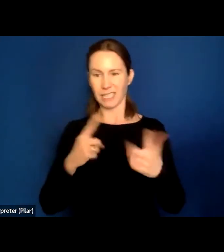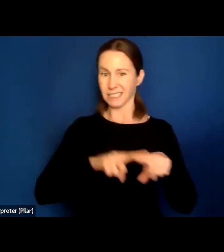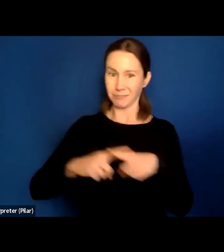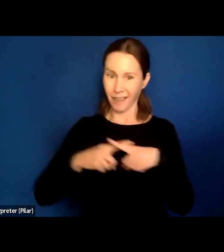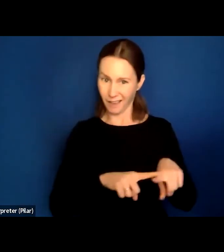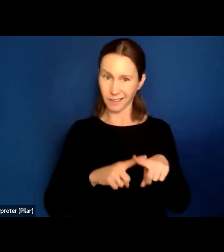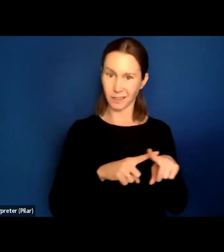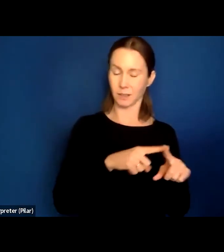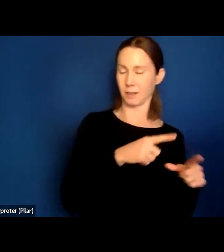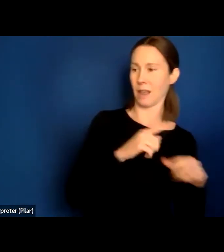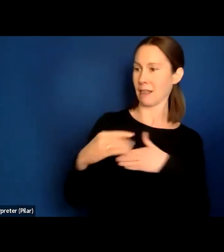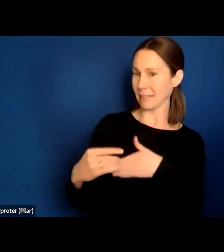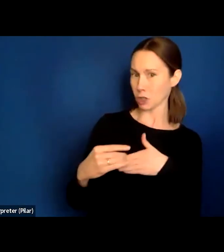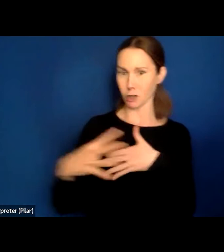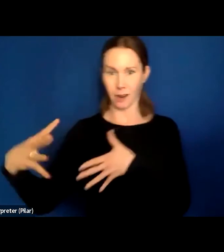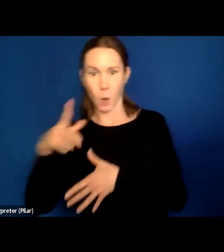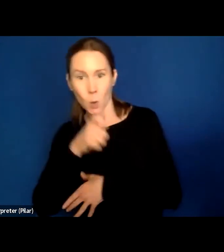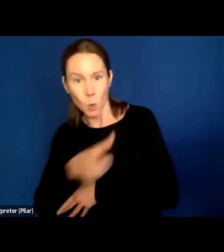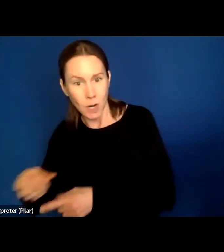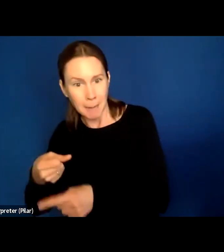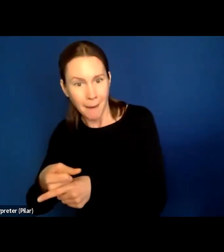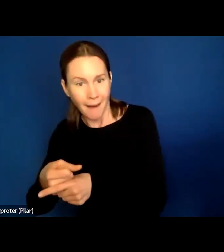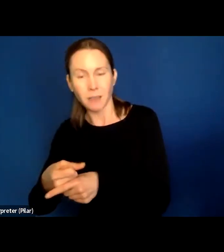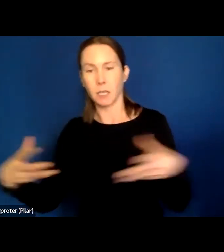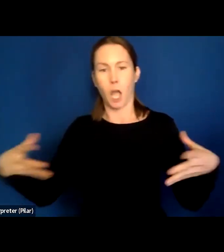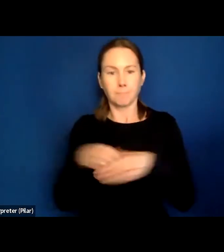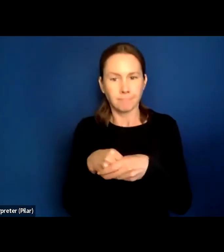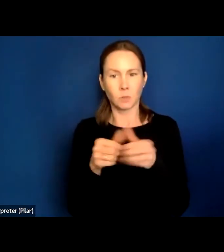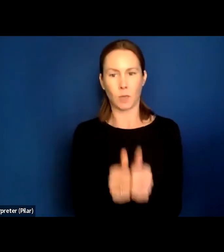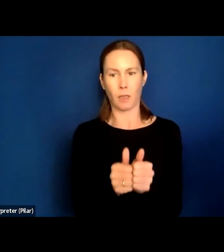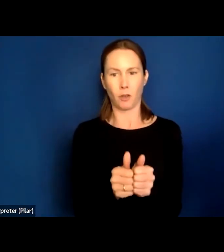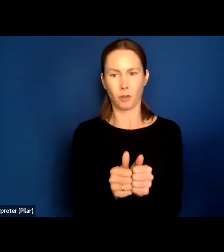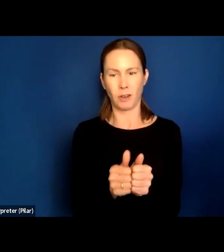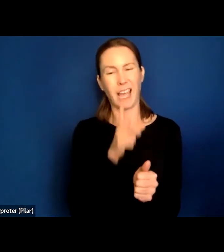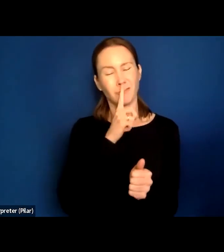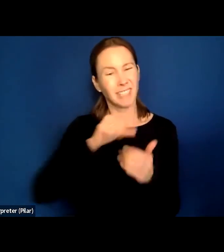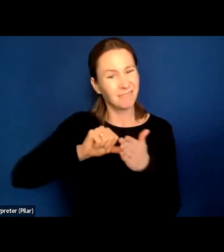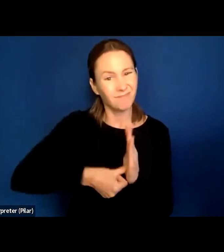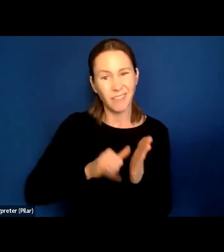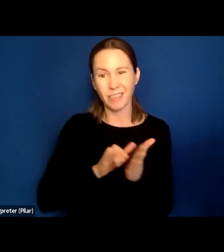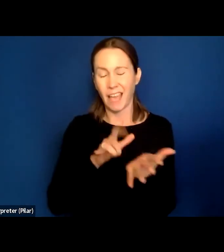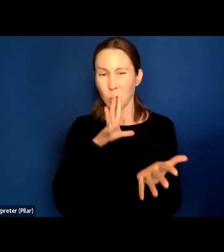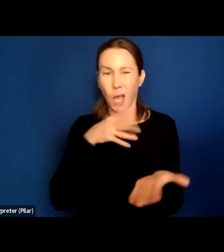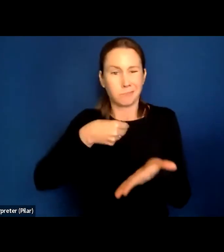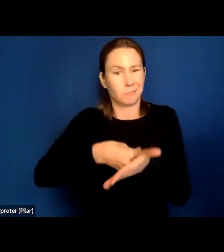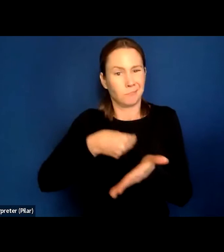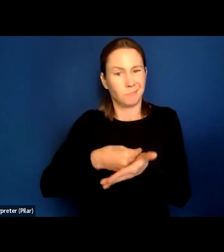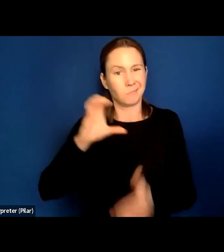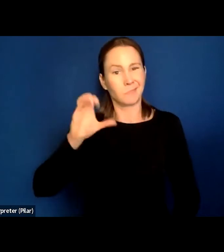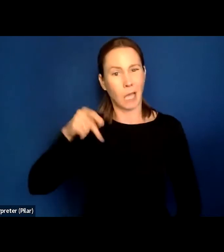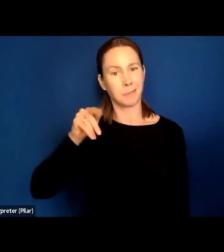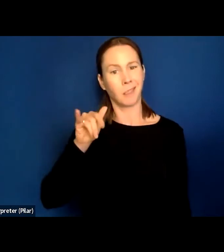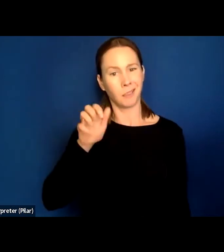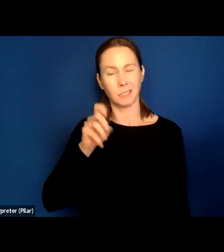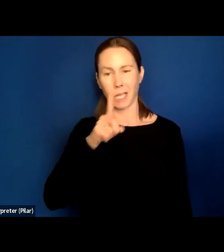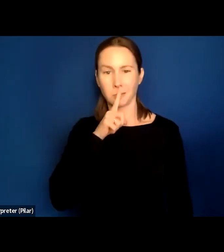while also loosening this ferocious grip of capitalism. Now, while some of